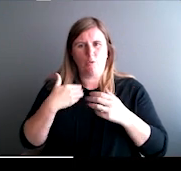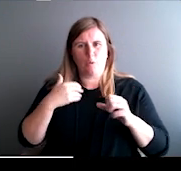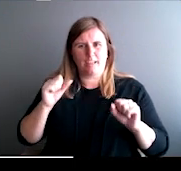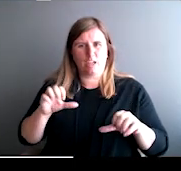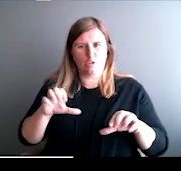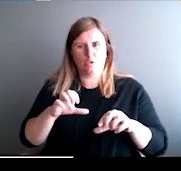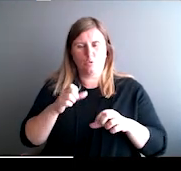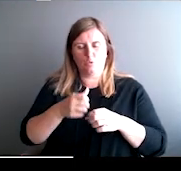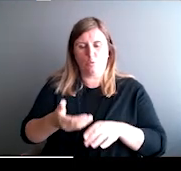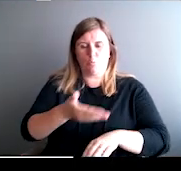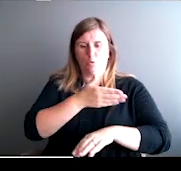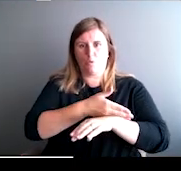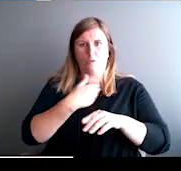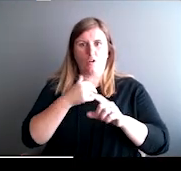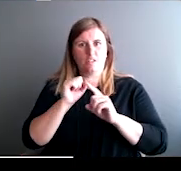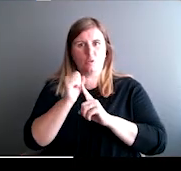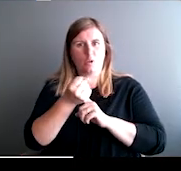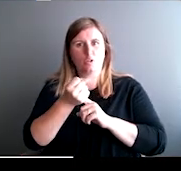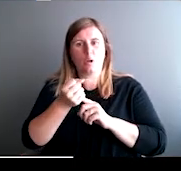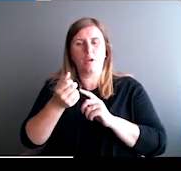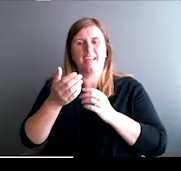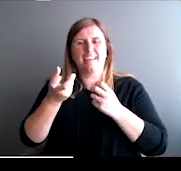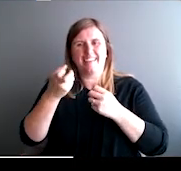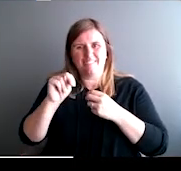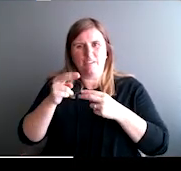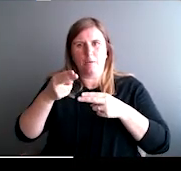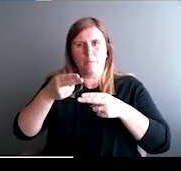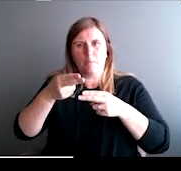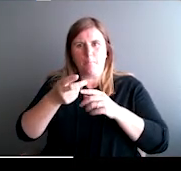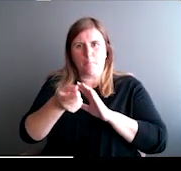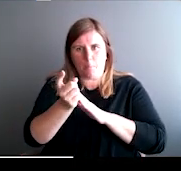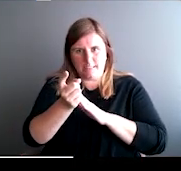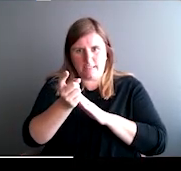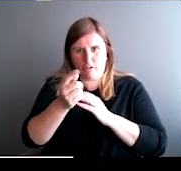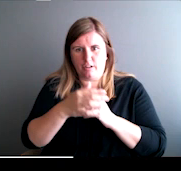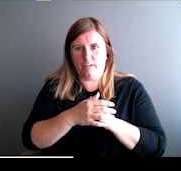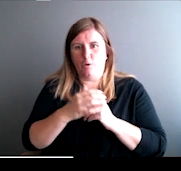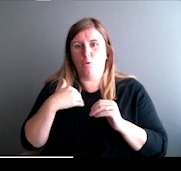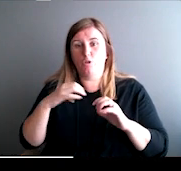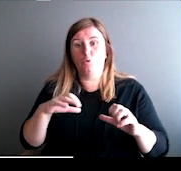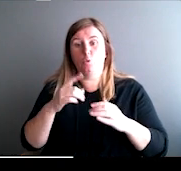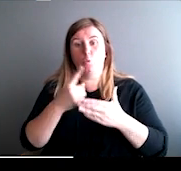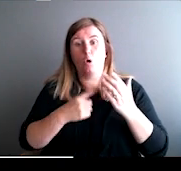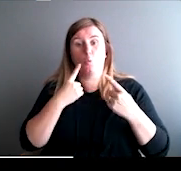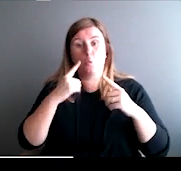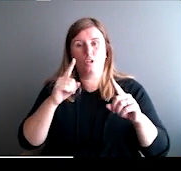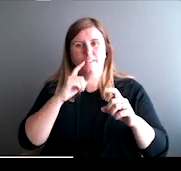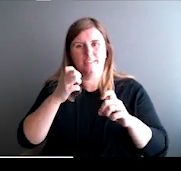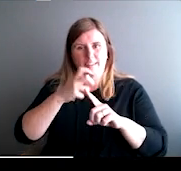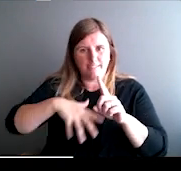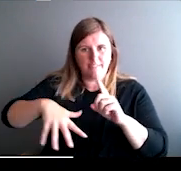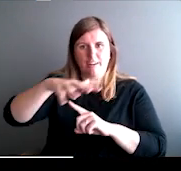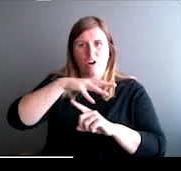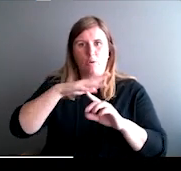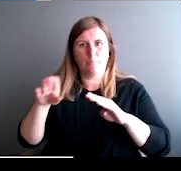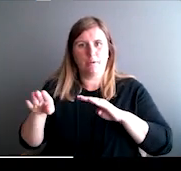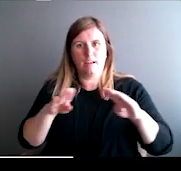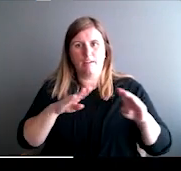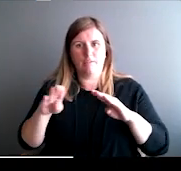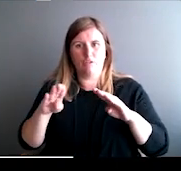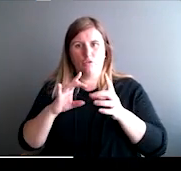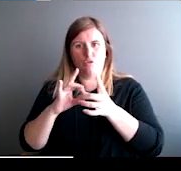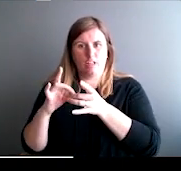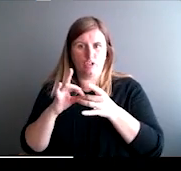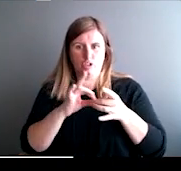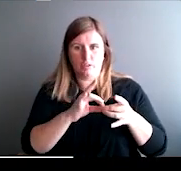even momentarily. And when we say we do what works, what we're talking about is an environment behavior